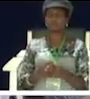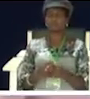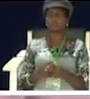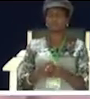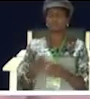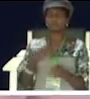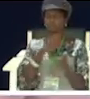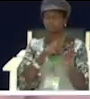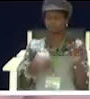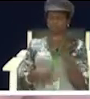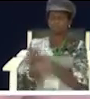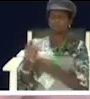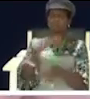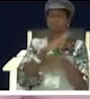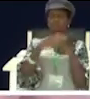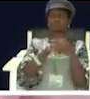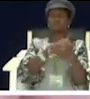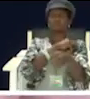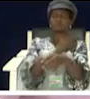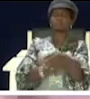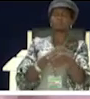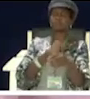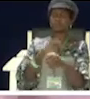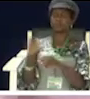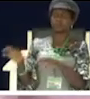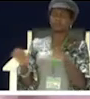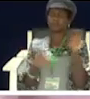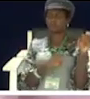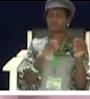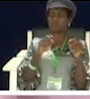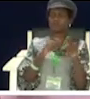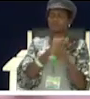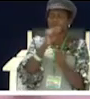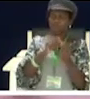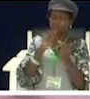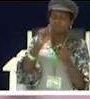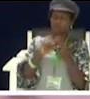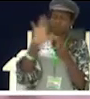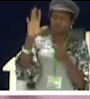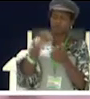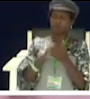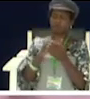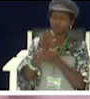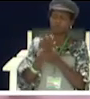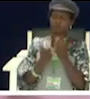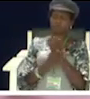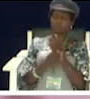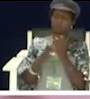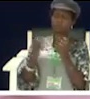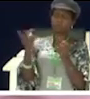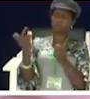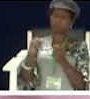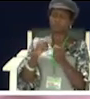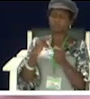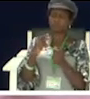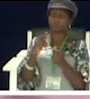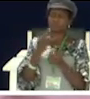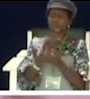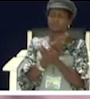And Lord God Almighty, I'm committing particularly into your hands the